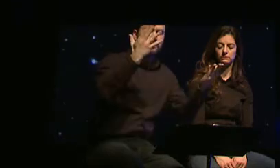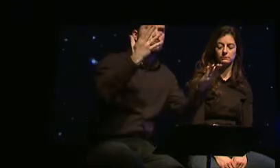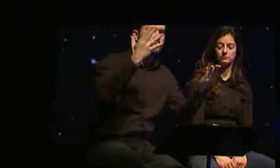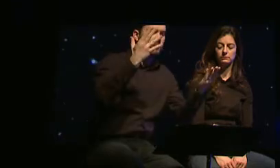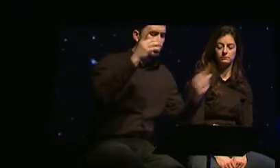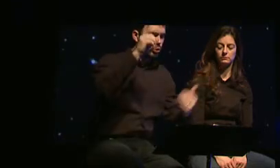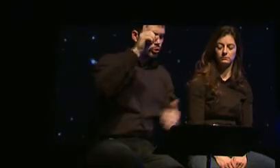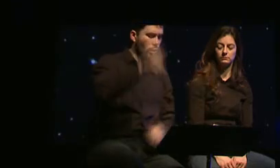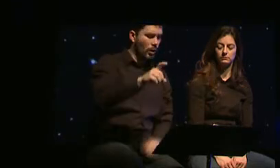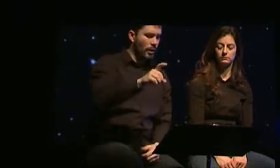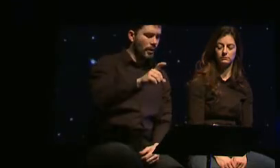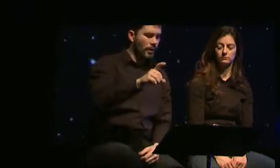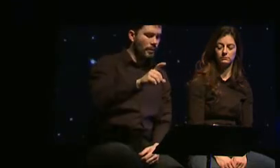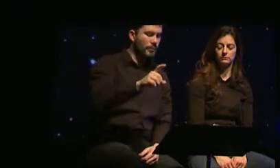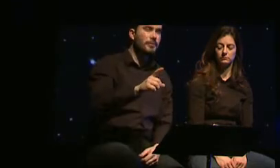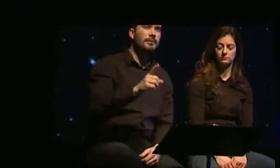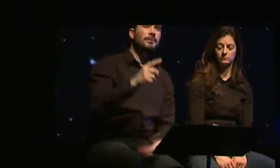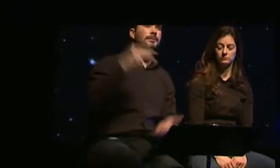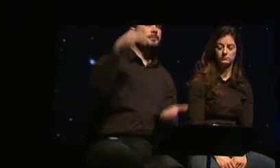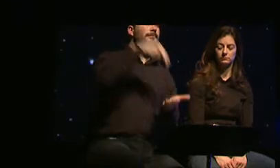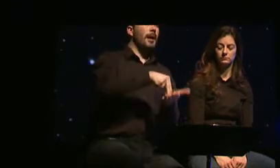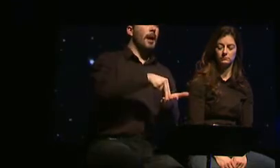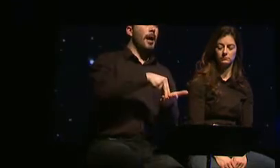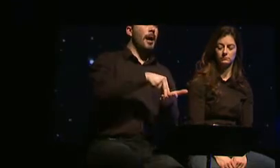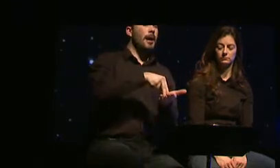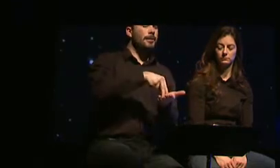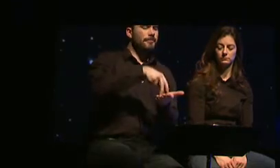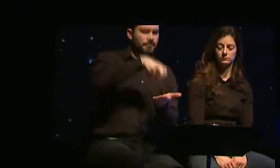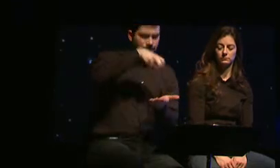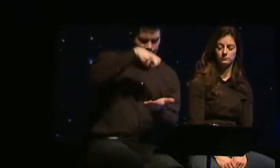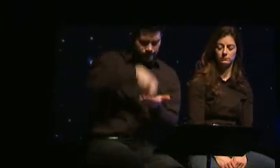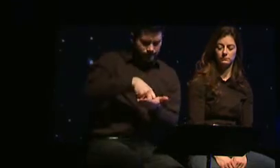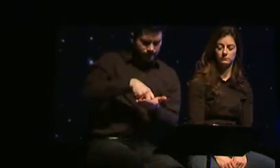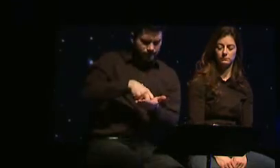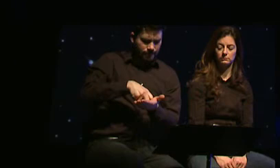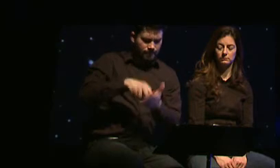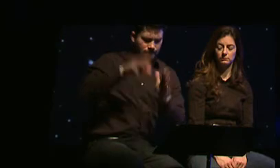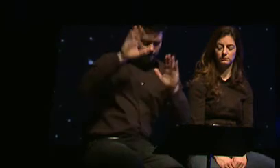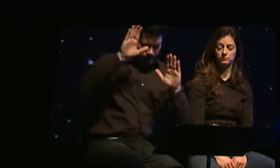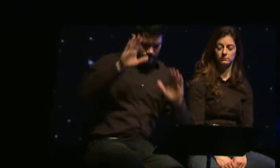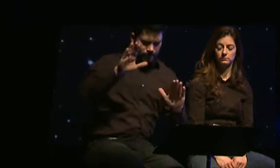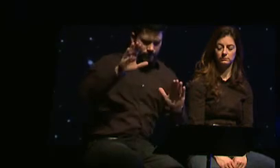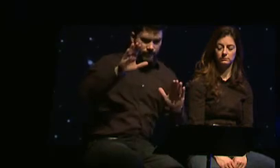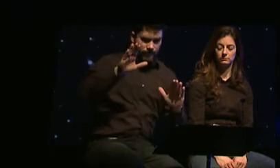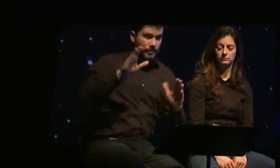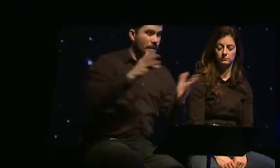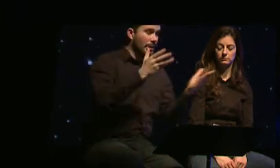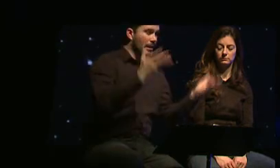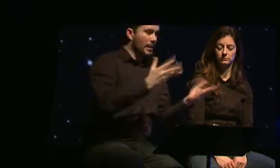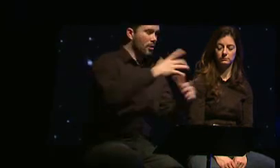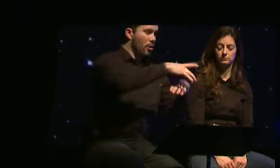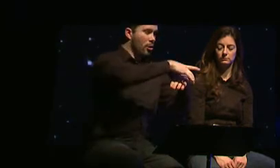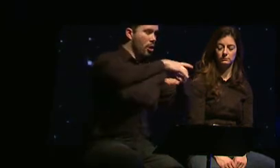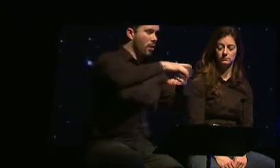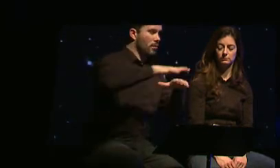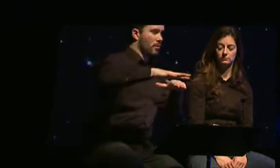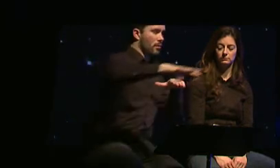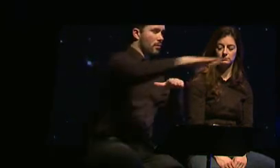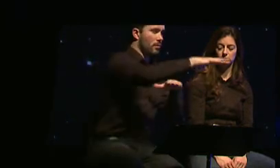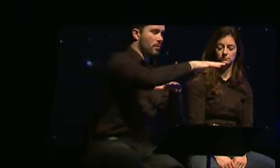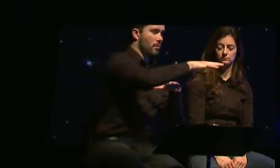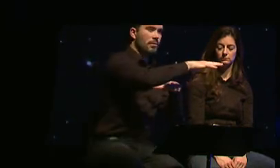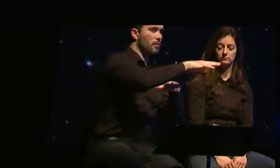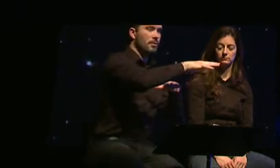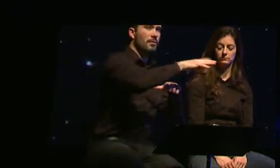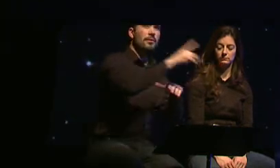high, ruku, kneel, and sujda, for there is nobody on this earth or